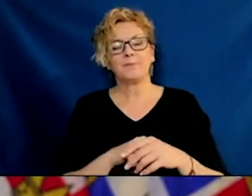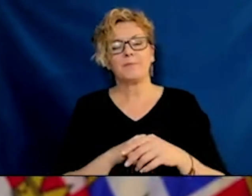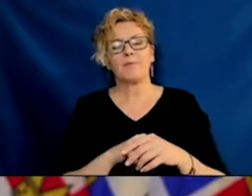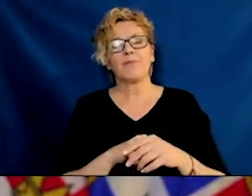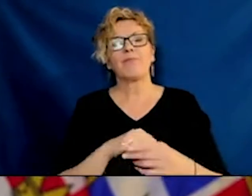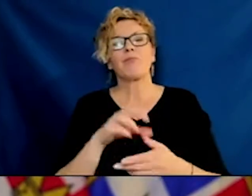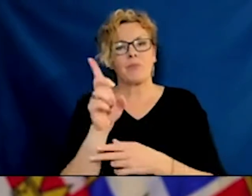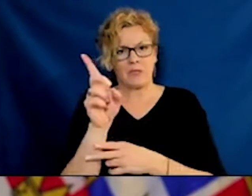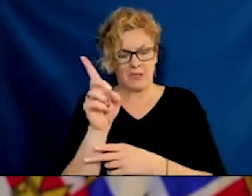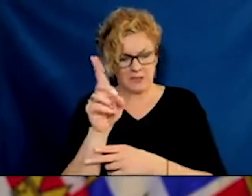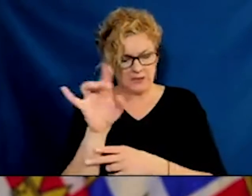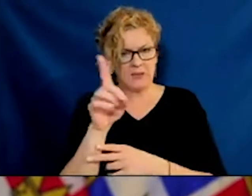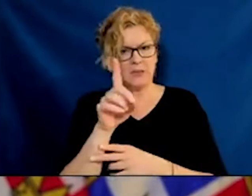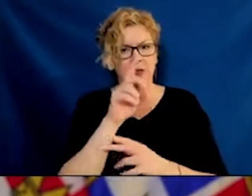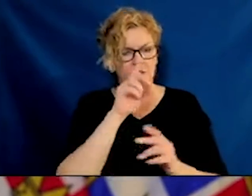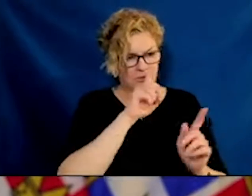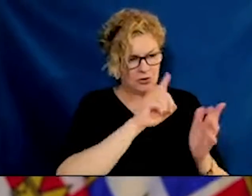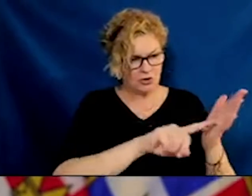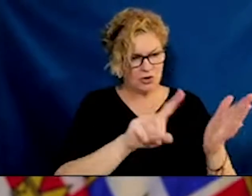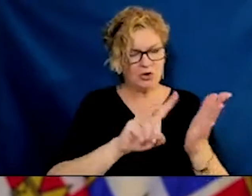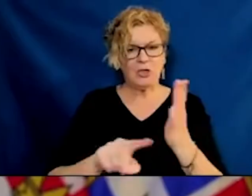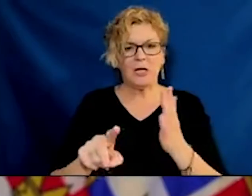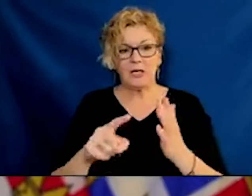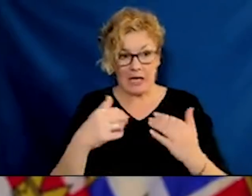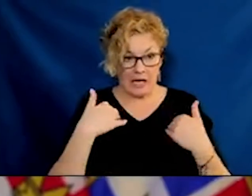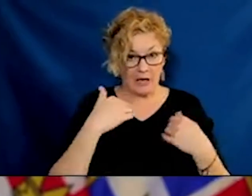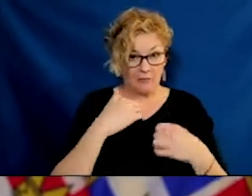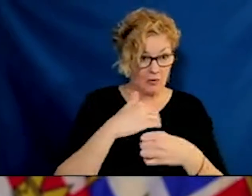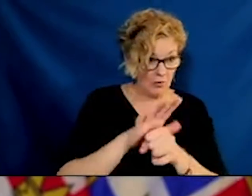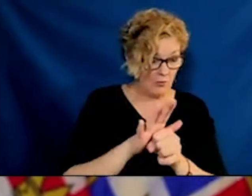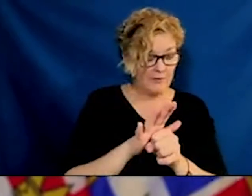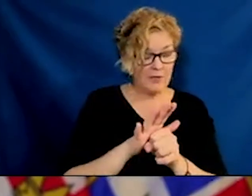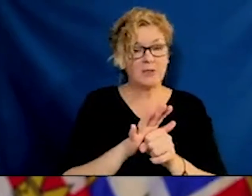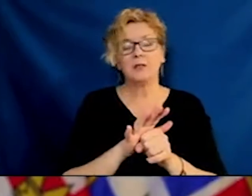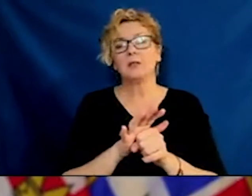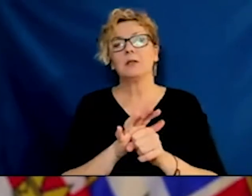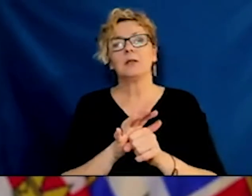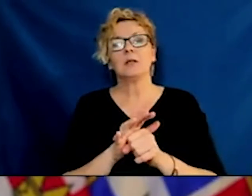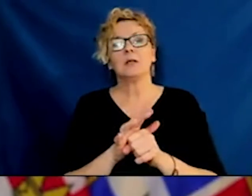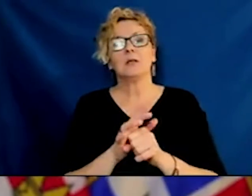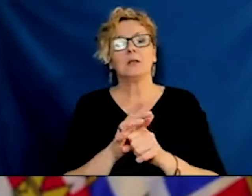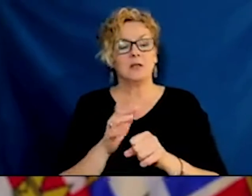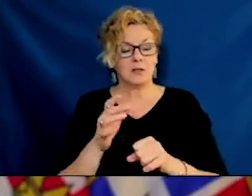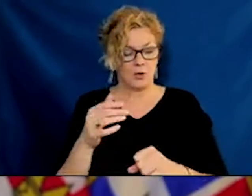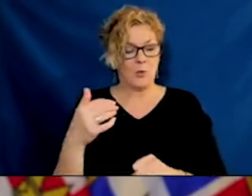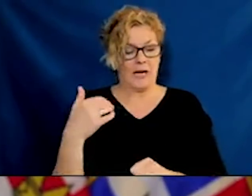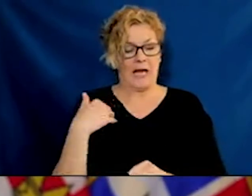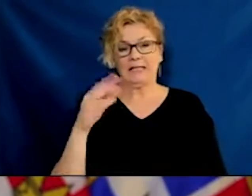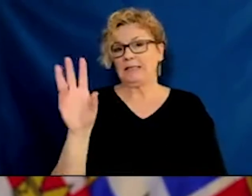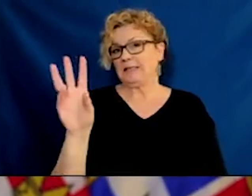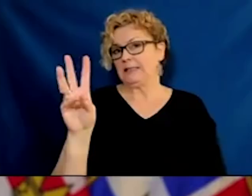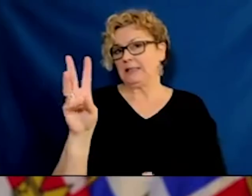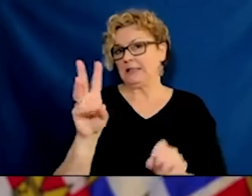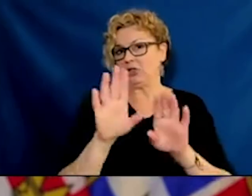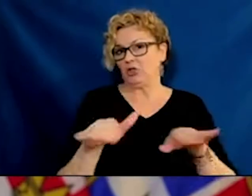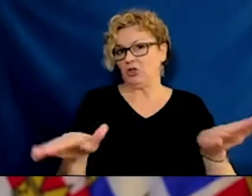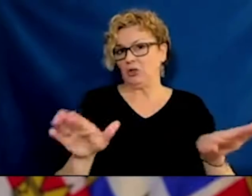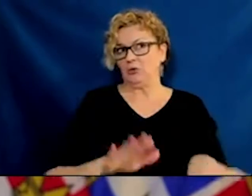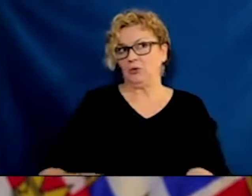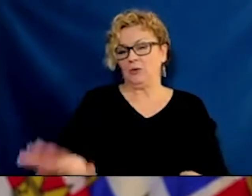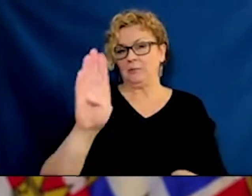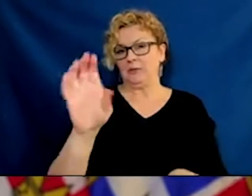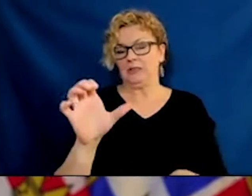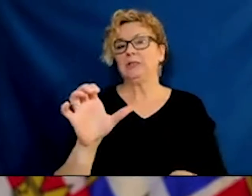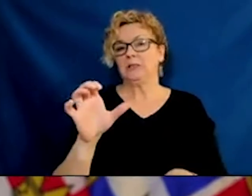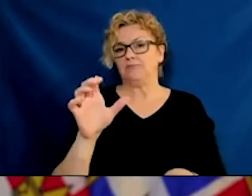of age, and all of them are either recovered fully or recovering. In addition, we